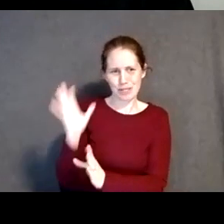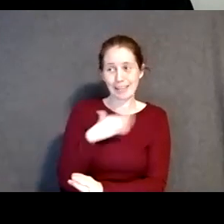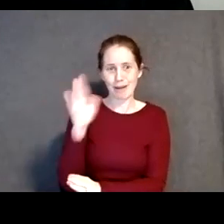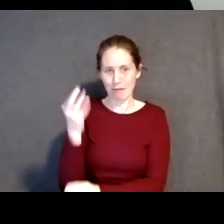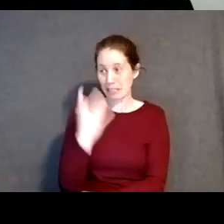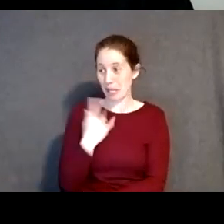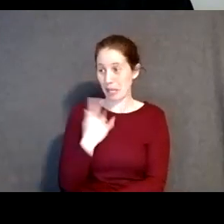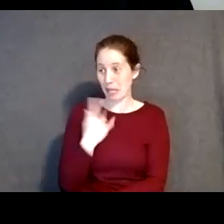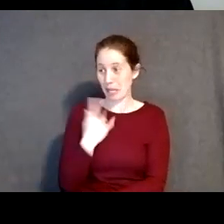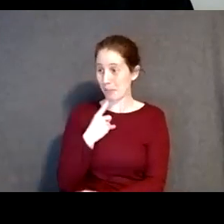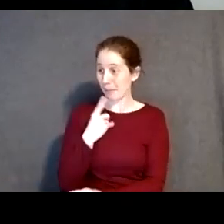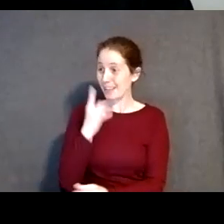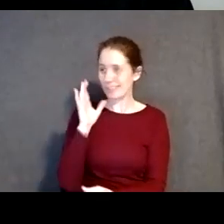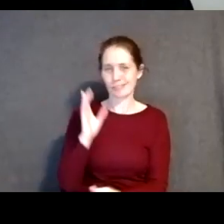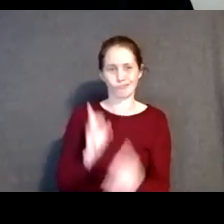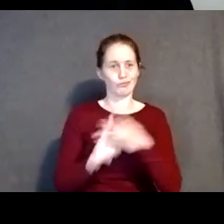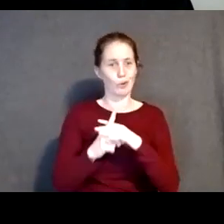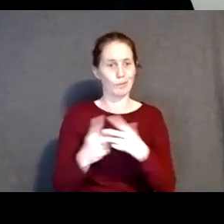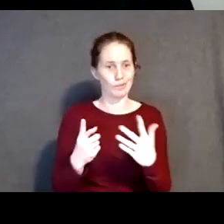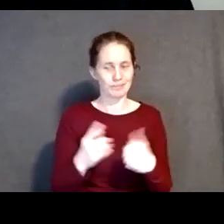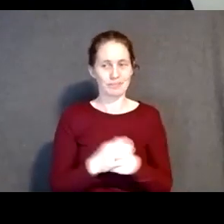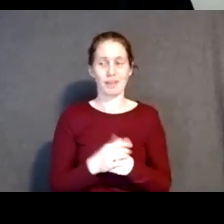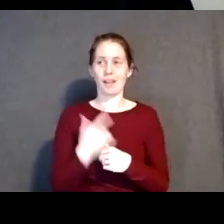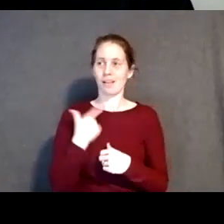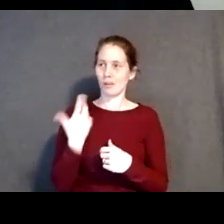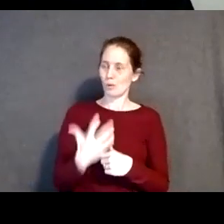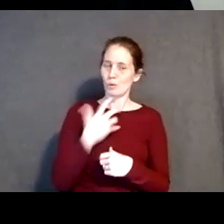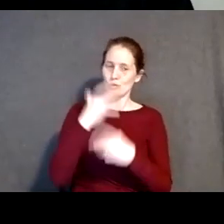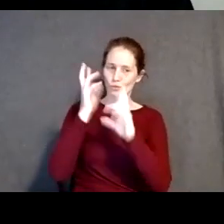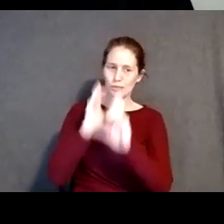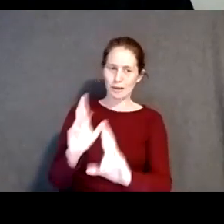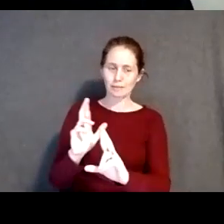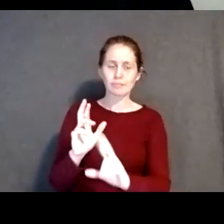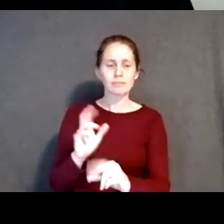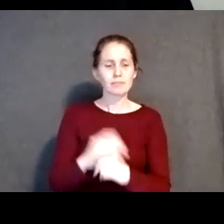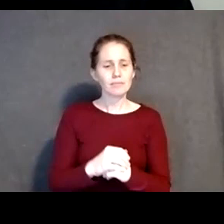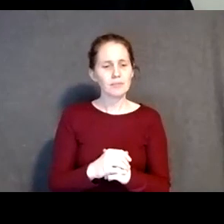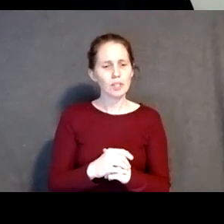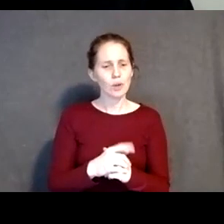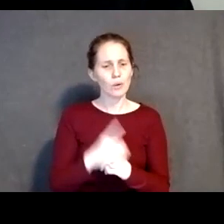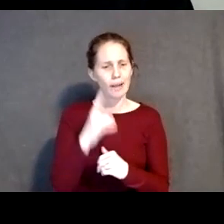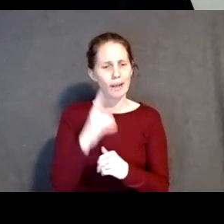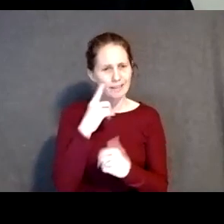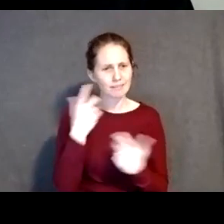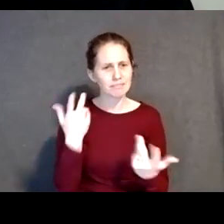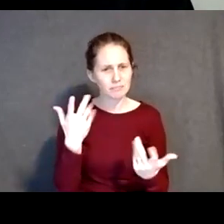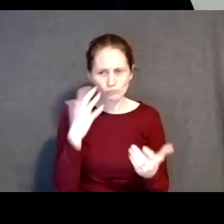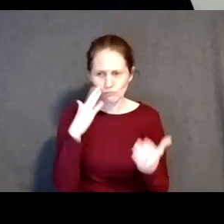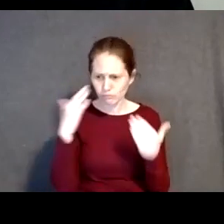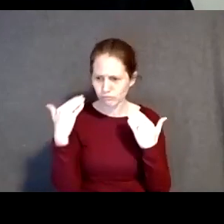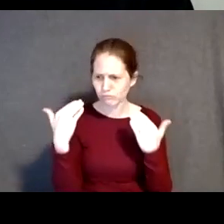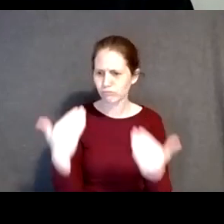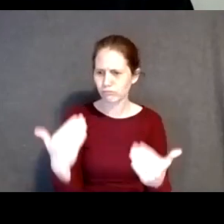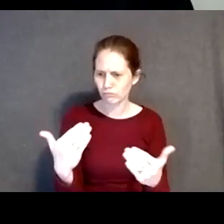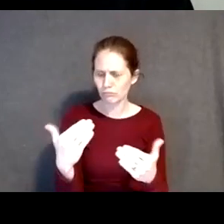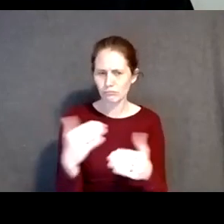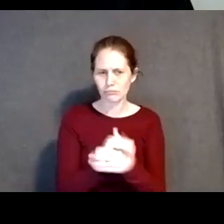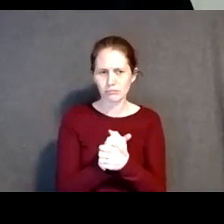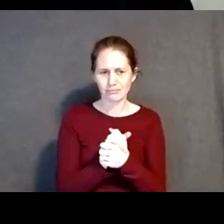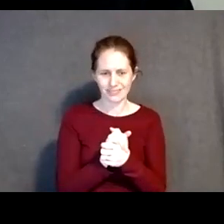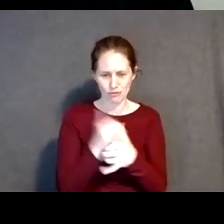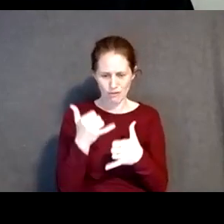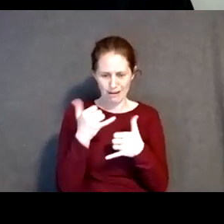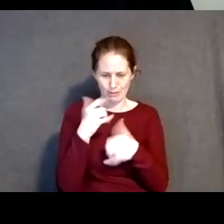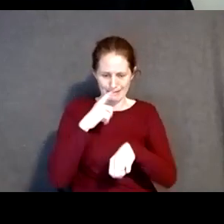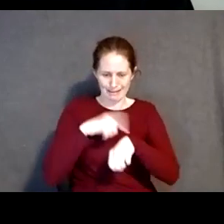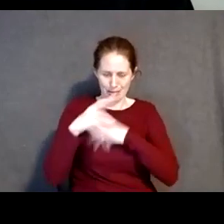And I had great respect for him. And so I think we go for it together. In this age of trying